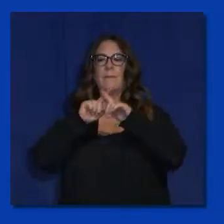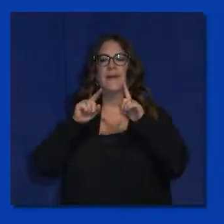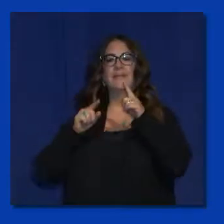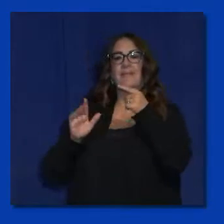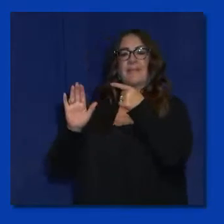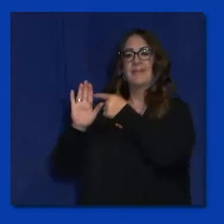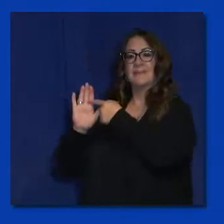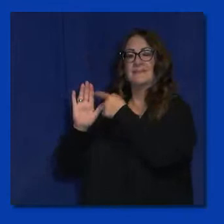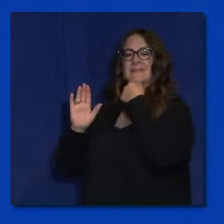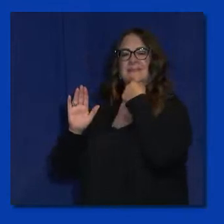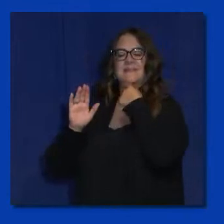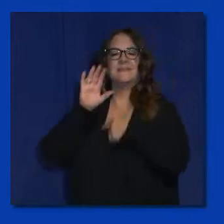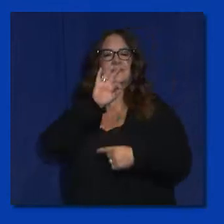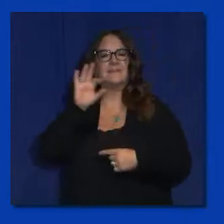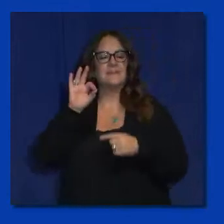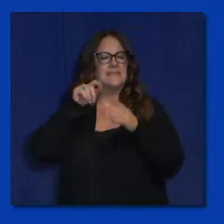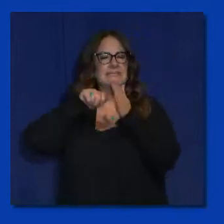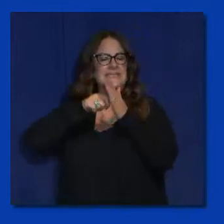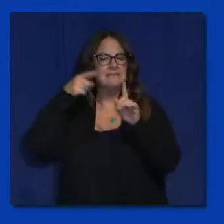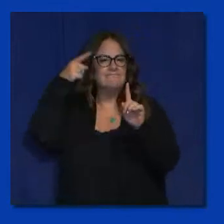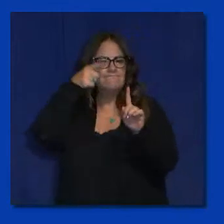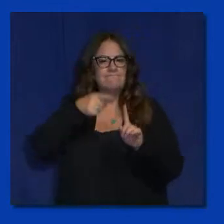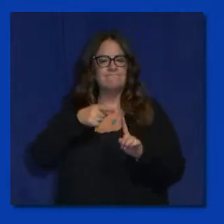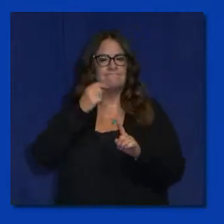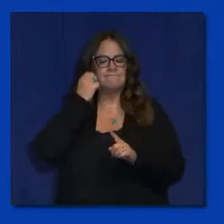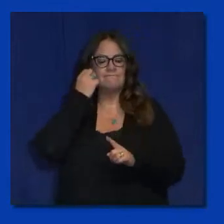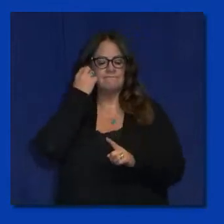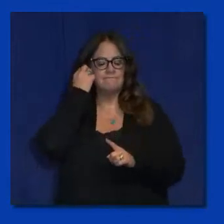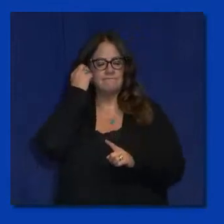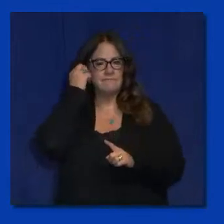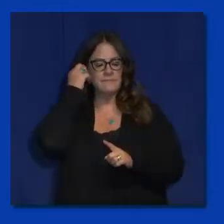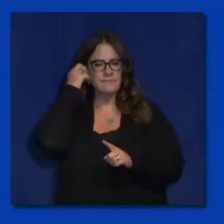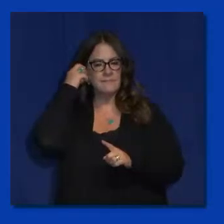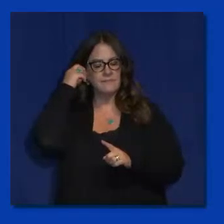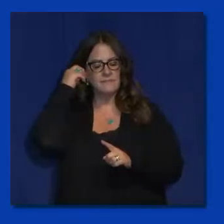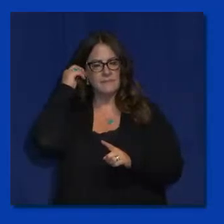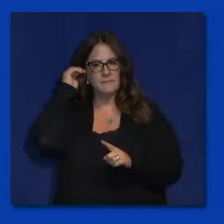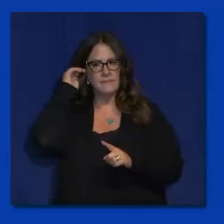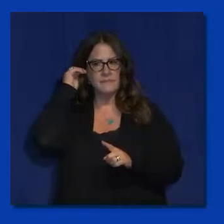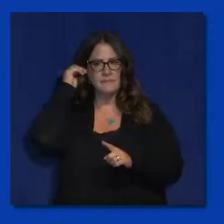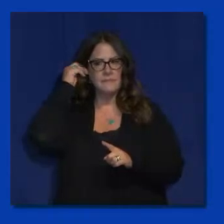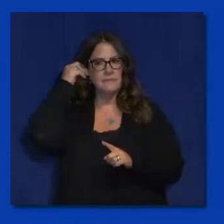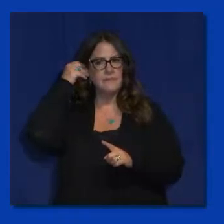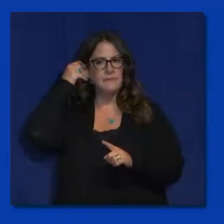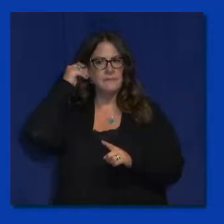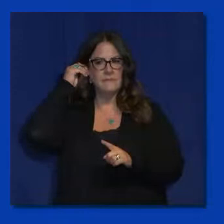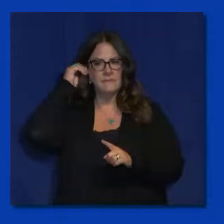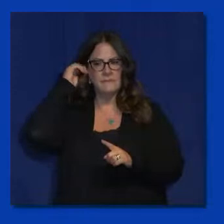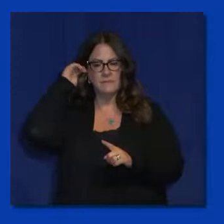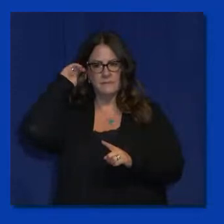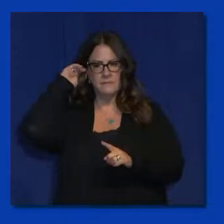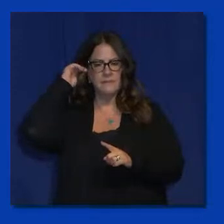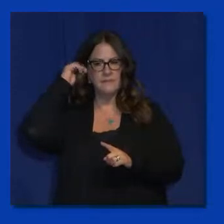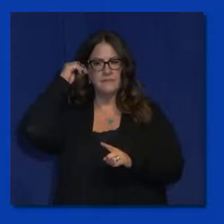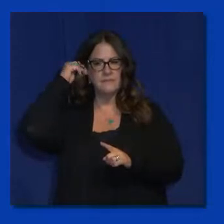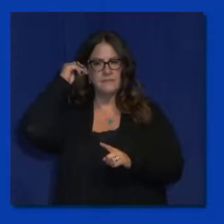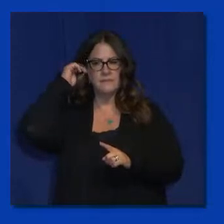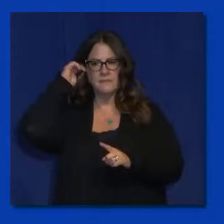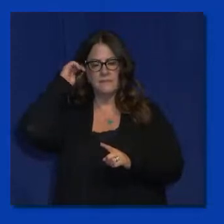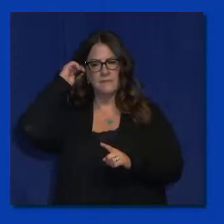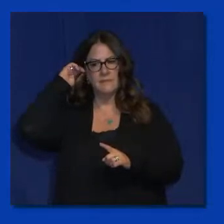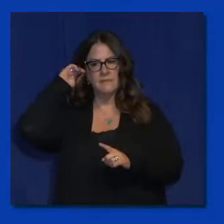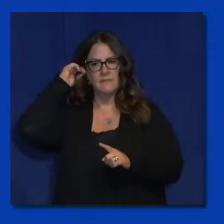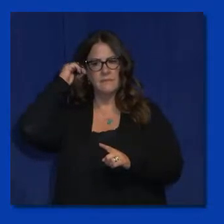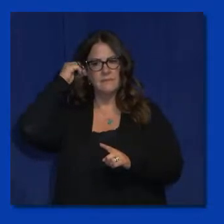100. And you can see all are underway, 28 have been completed or are about to be completed. You can see the work we're doing in terms